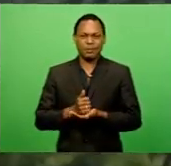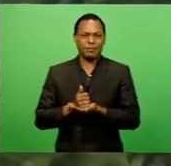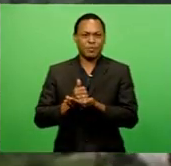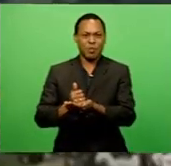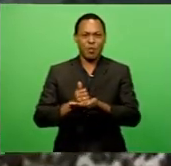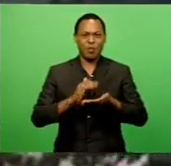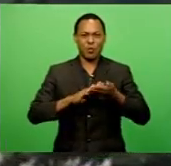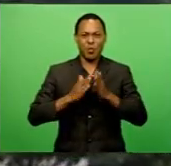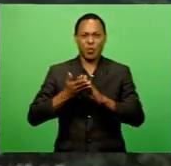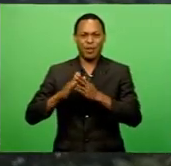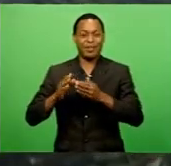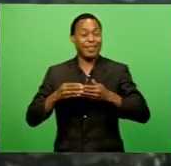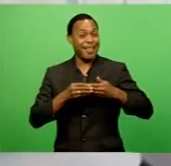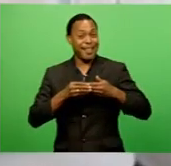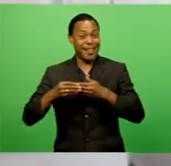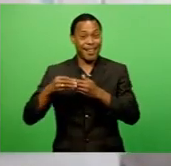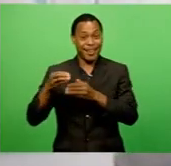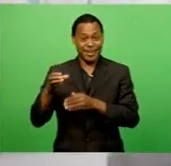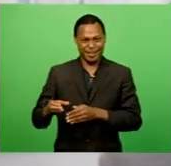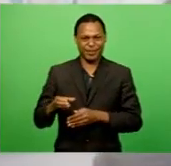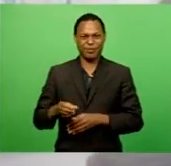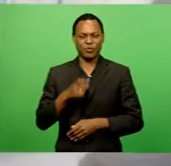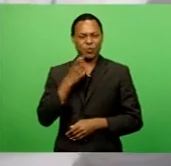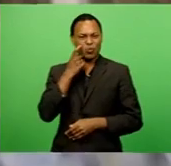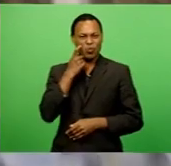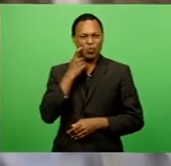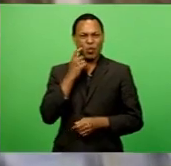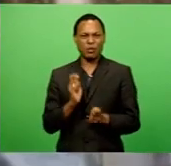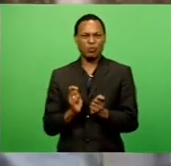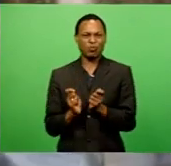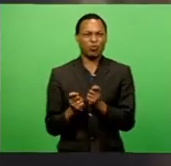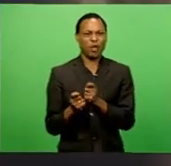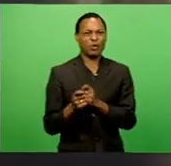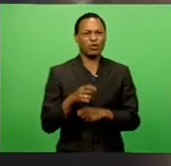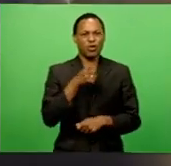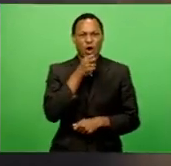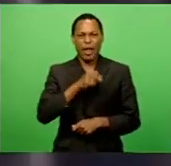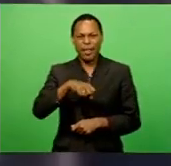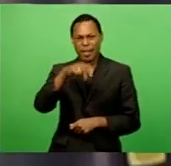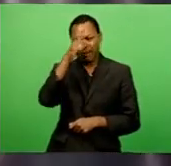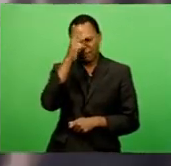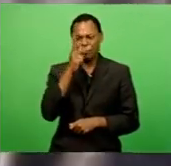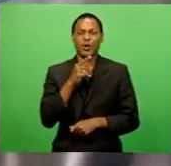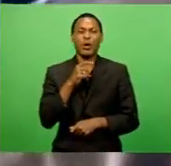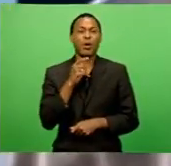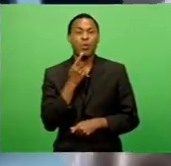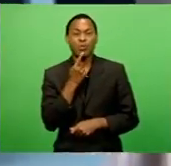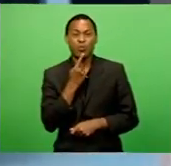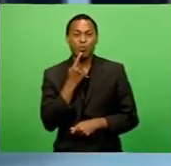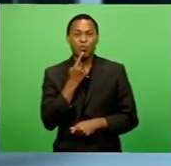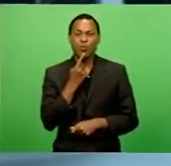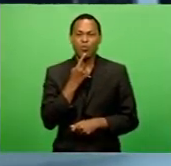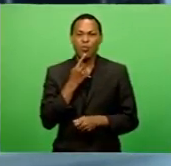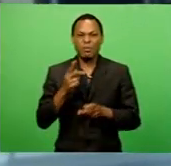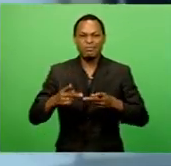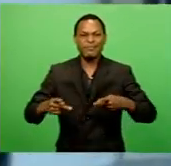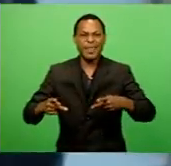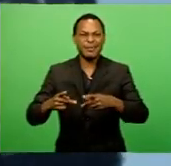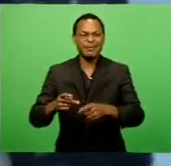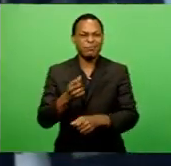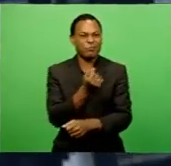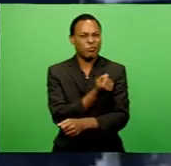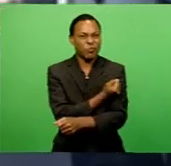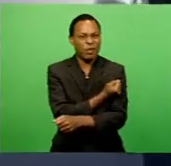community leaders as they're trying to change the perception of Inkandavu being a red zone for drugs. Meanwhile, the